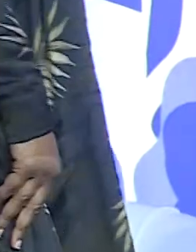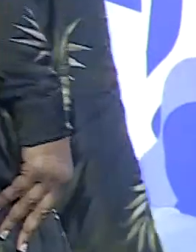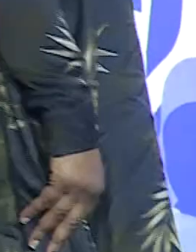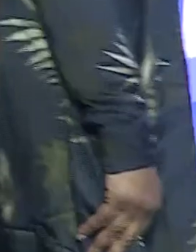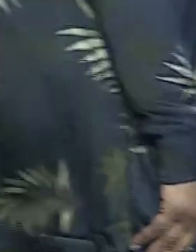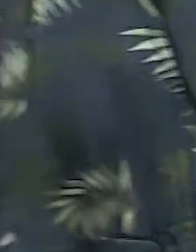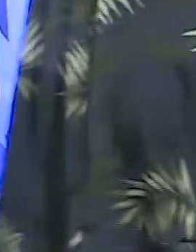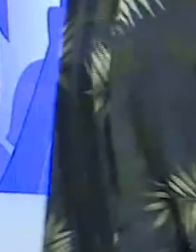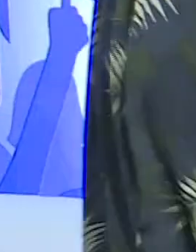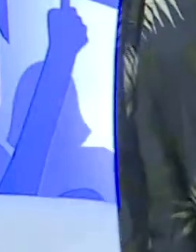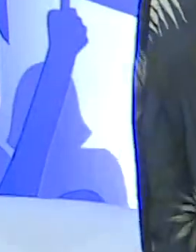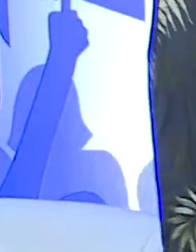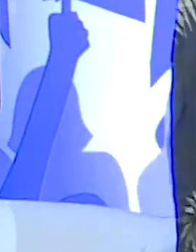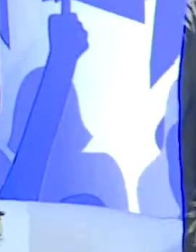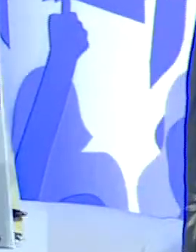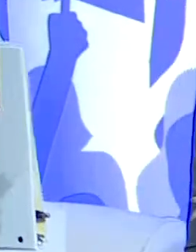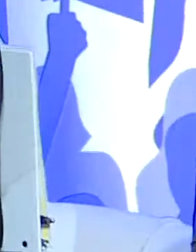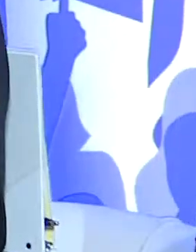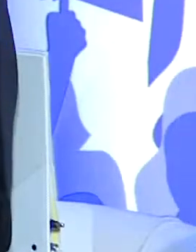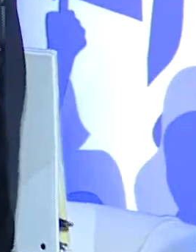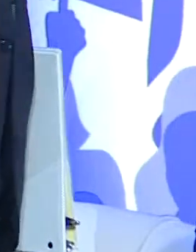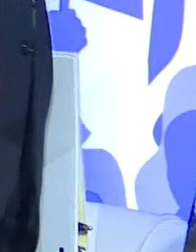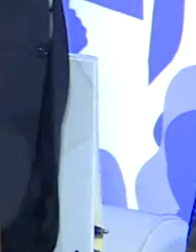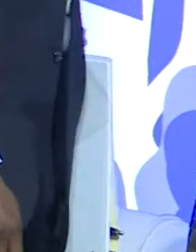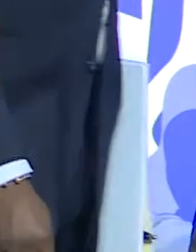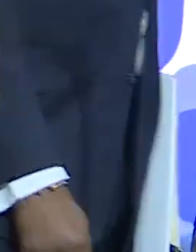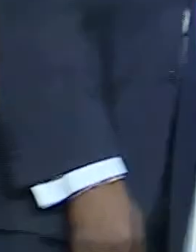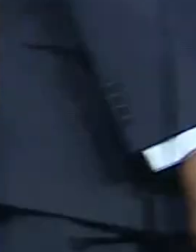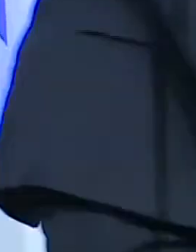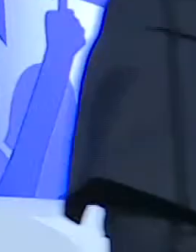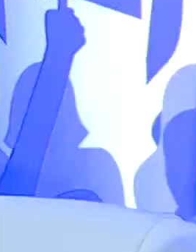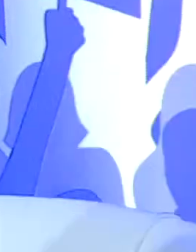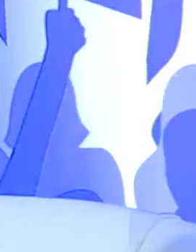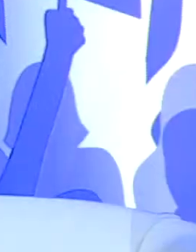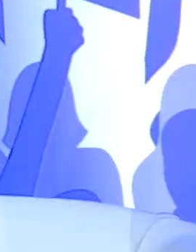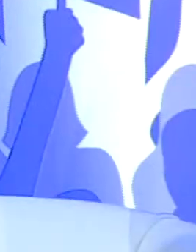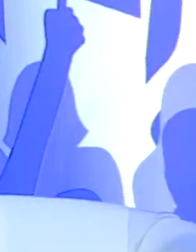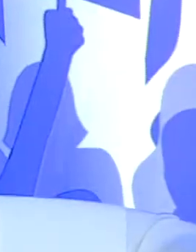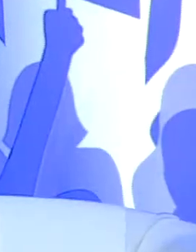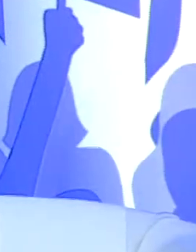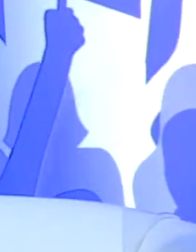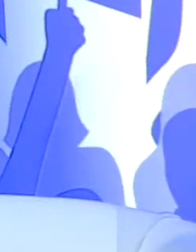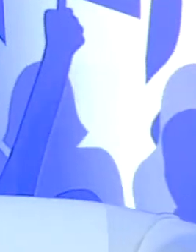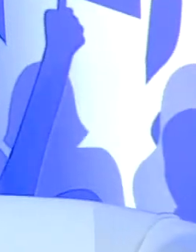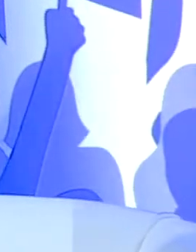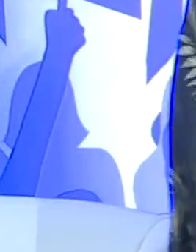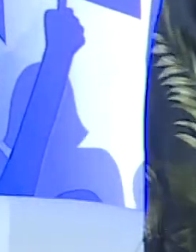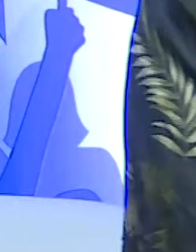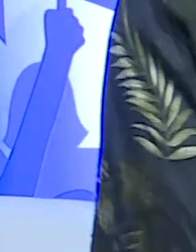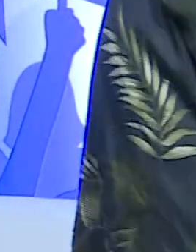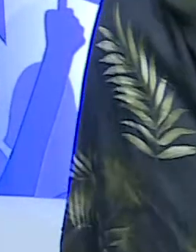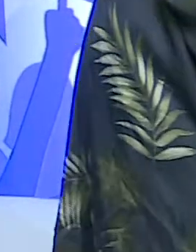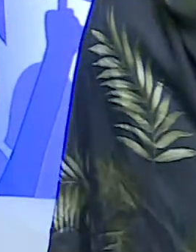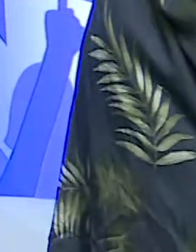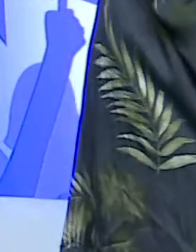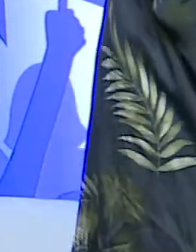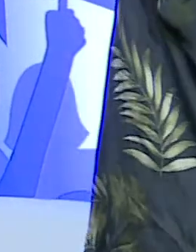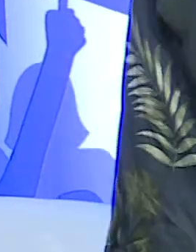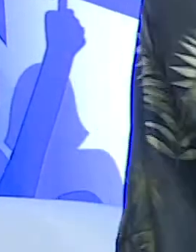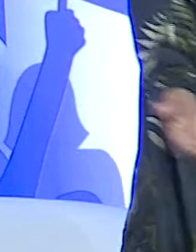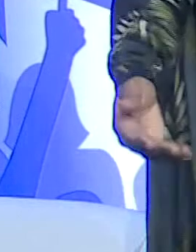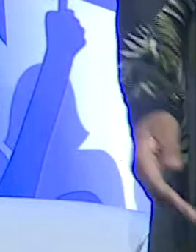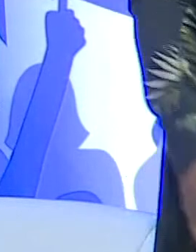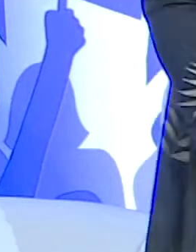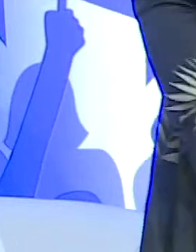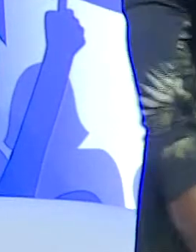they were cutting quite a lot of budgets everywhere, PEPFAR tried by all means to make sure that programs in South Africa